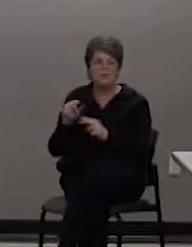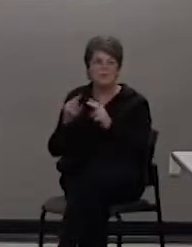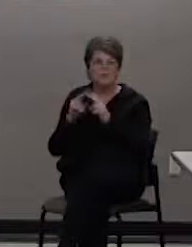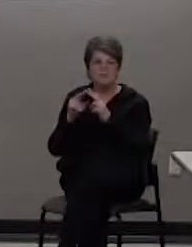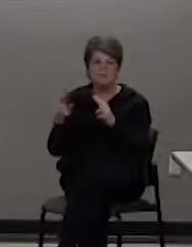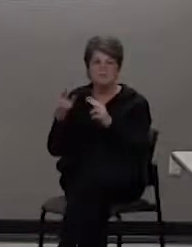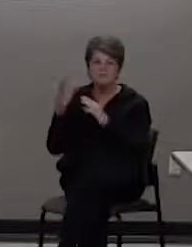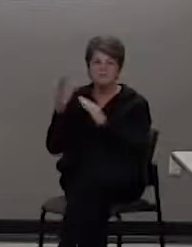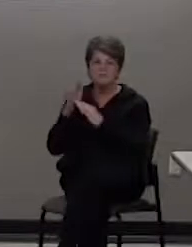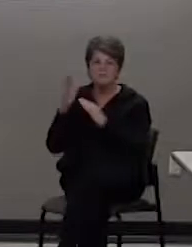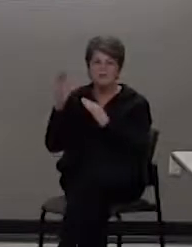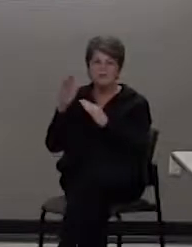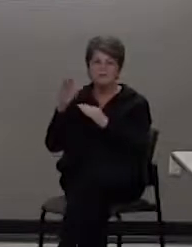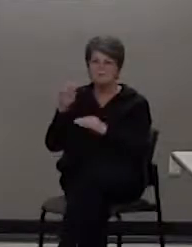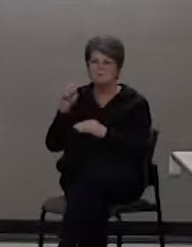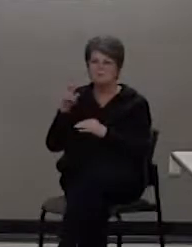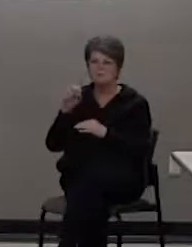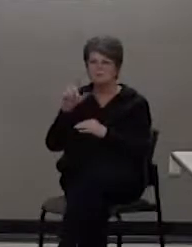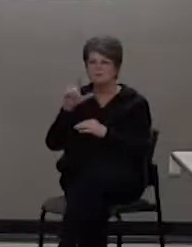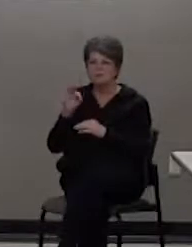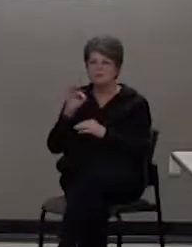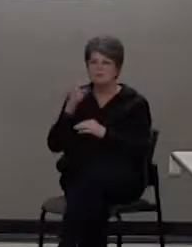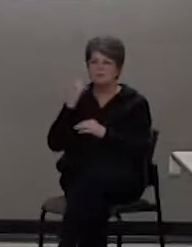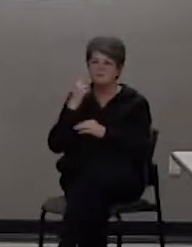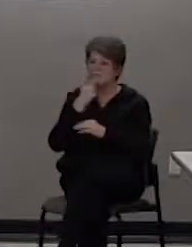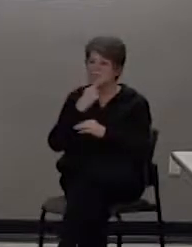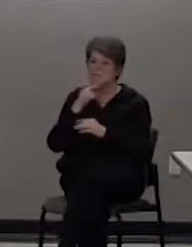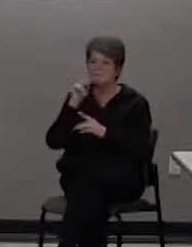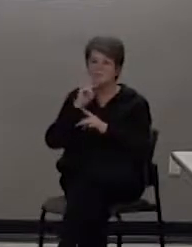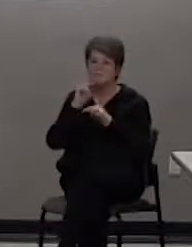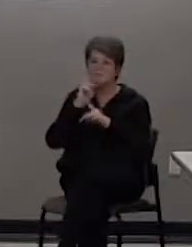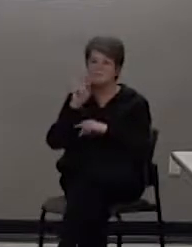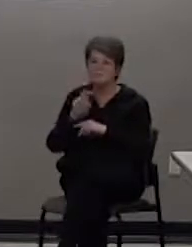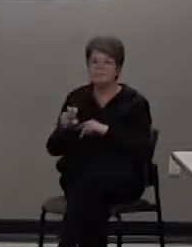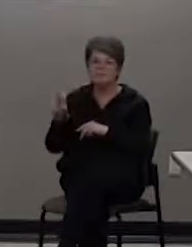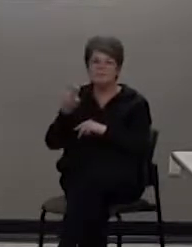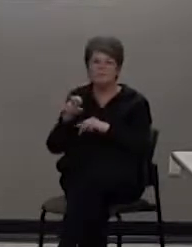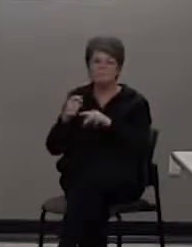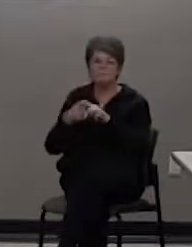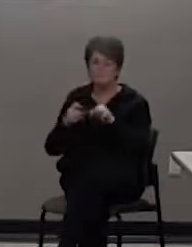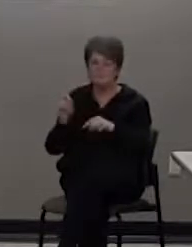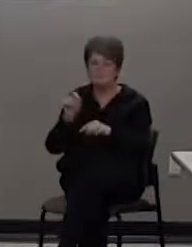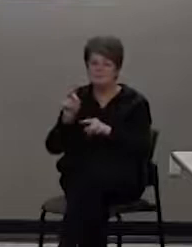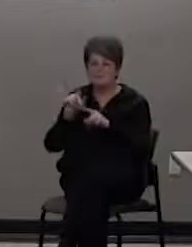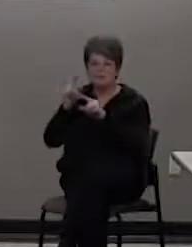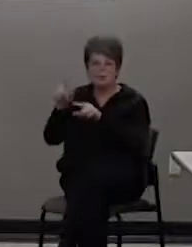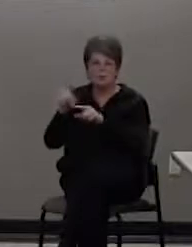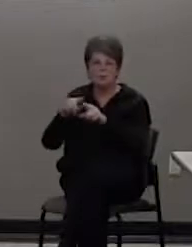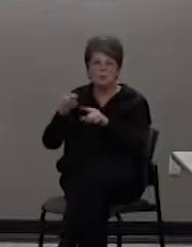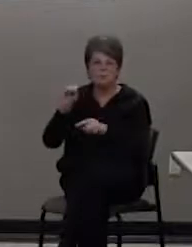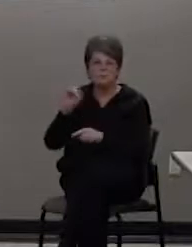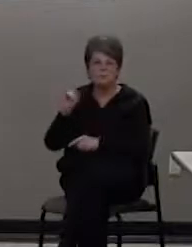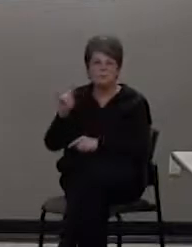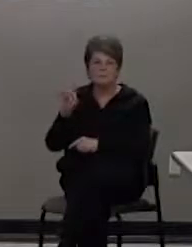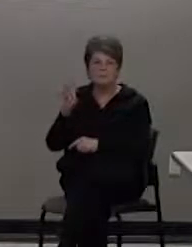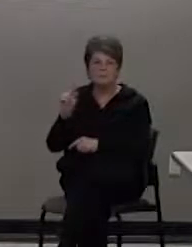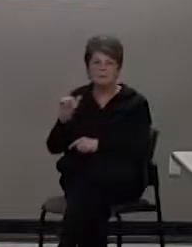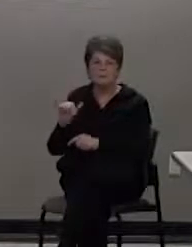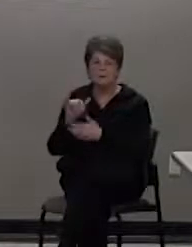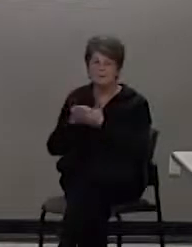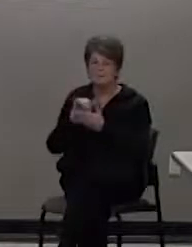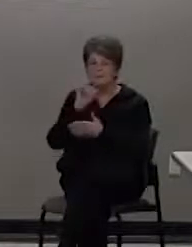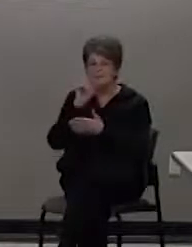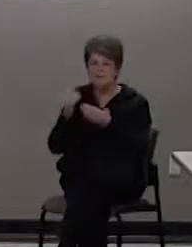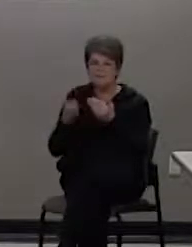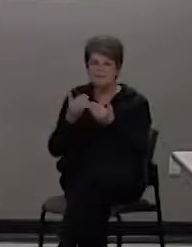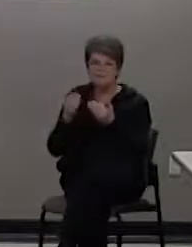Very top shelf restaurants. People travel everywhere from Danville to go to Midway, and that's not necessarily an easy